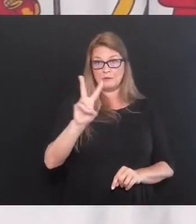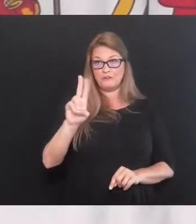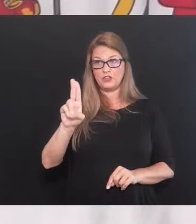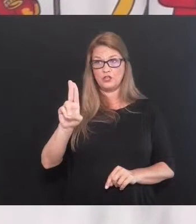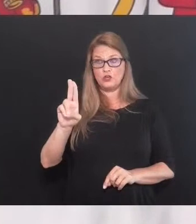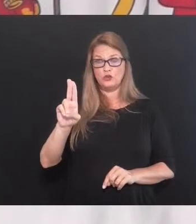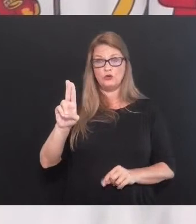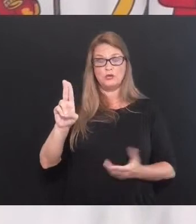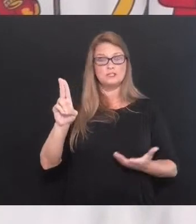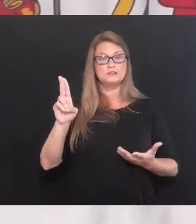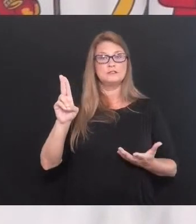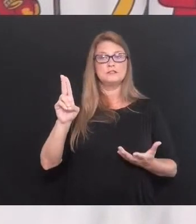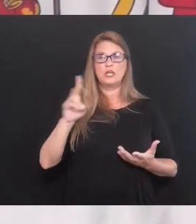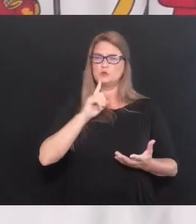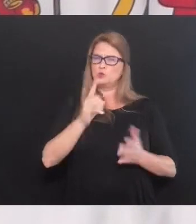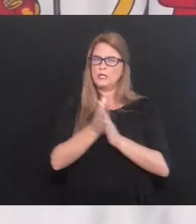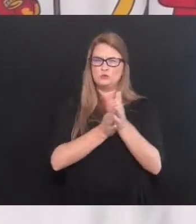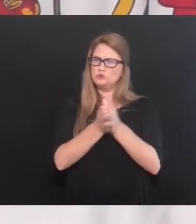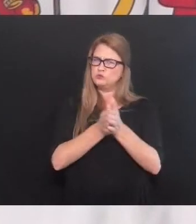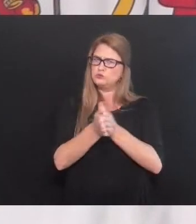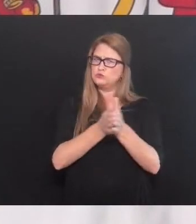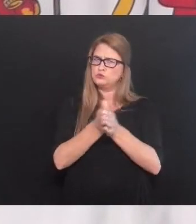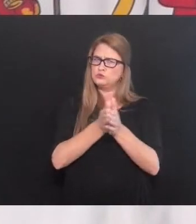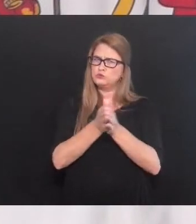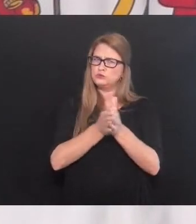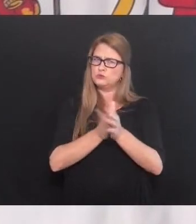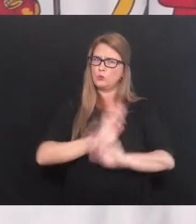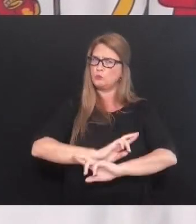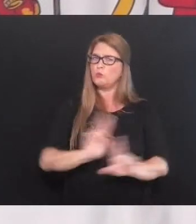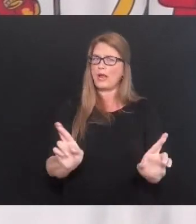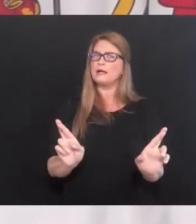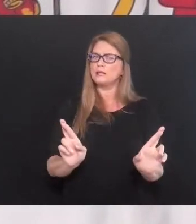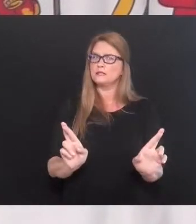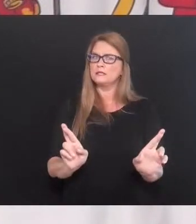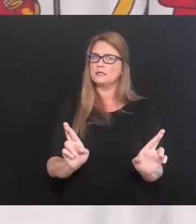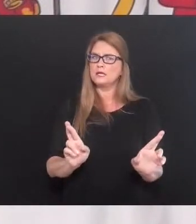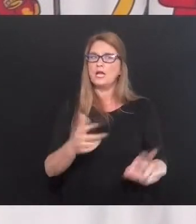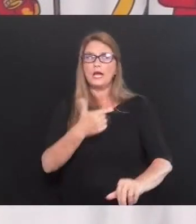WVU has been aggressive in absolutely trying to